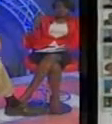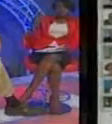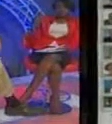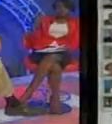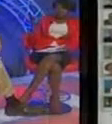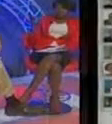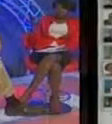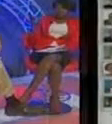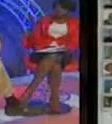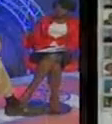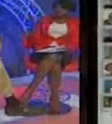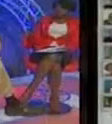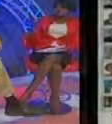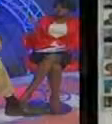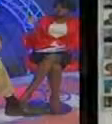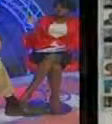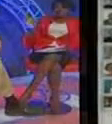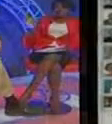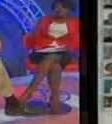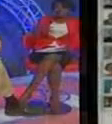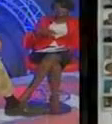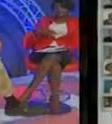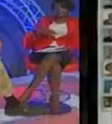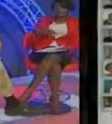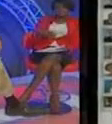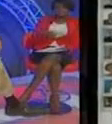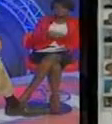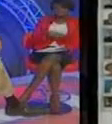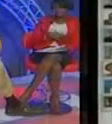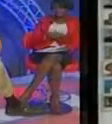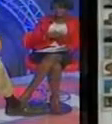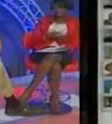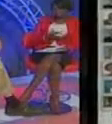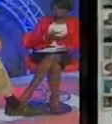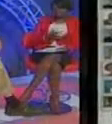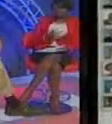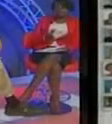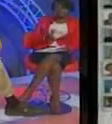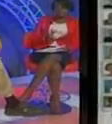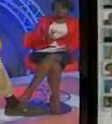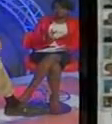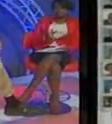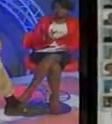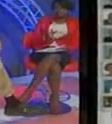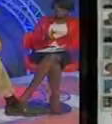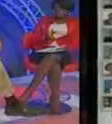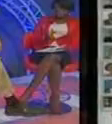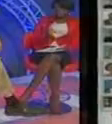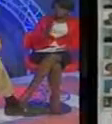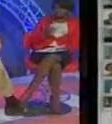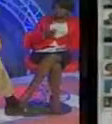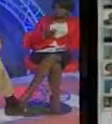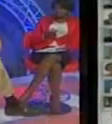But kudos, of course, we keep saying this to Kenyans so far, for really being calm in a difficult process, well, the most complicated election we've ever